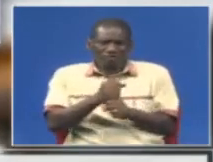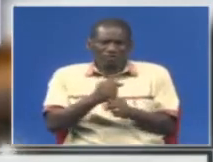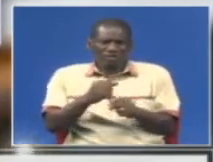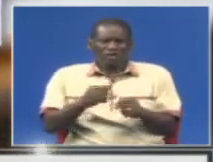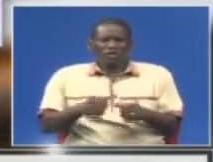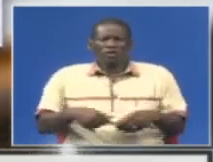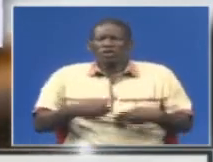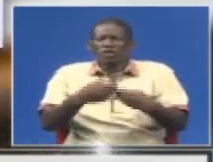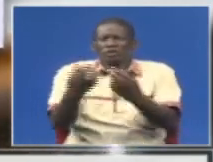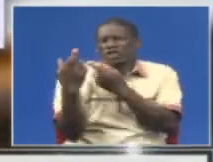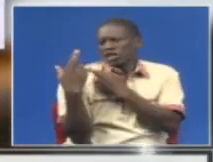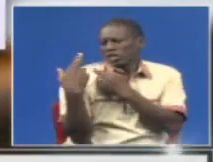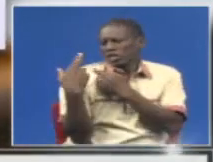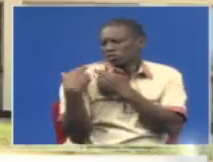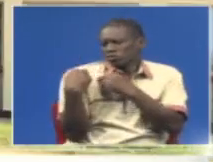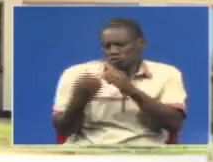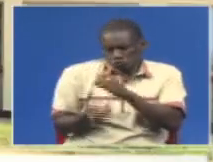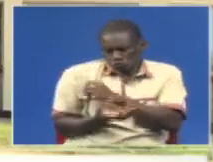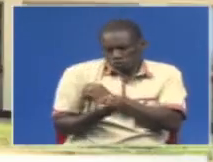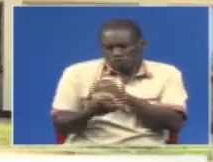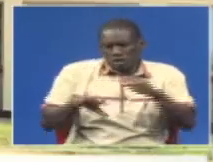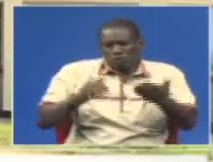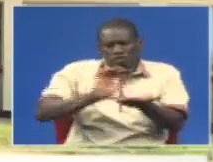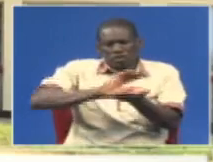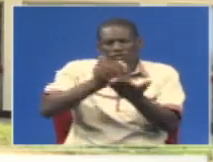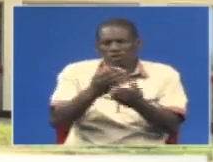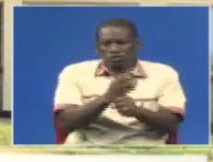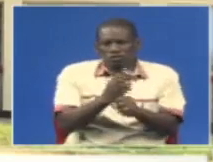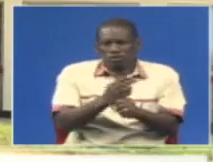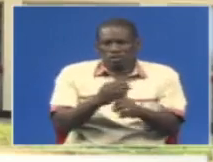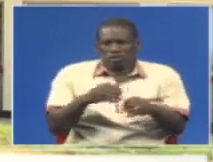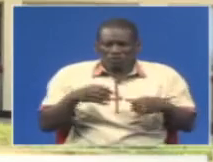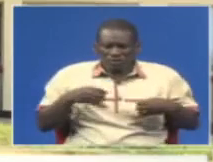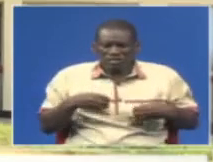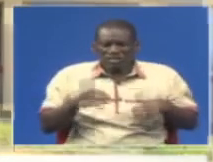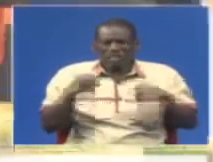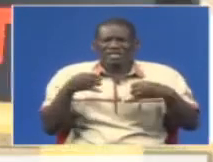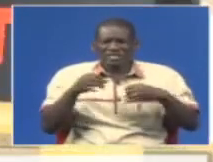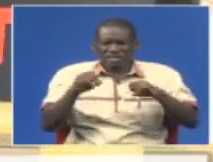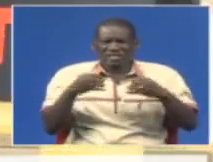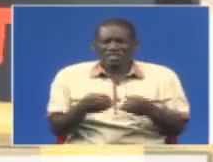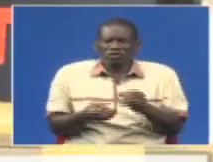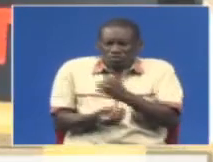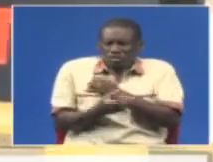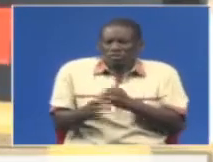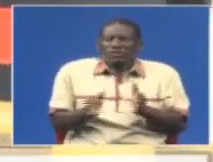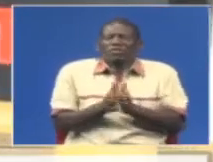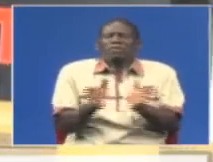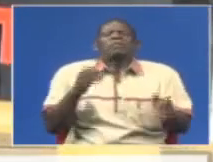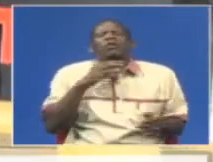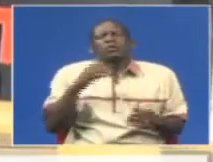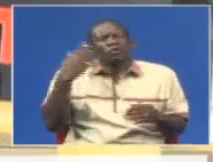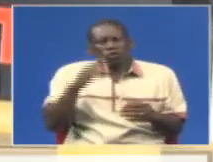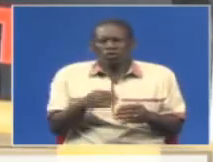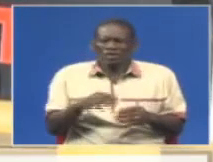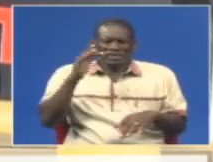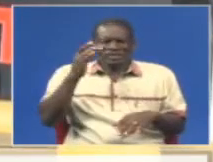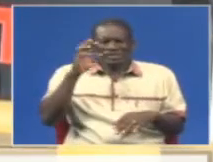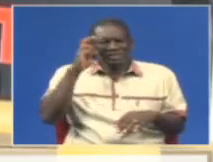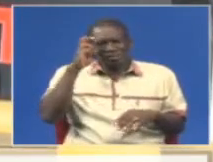with explaining expenditure. Under pressure to contain rising public outrage over the controversial expenditure,